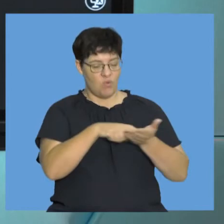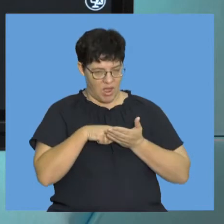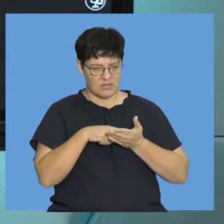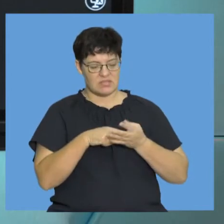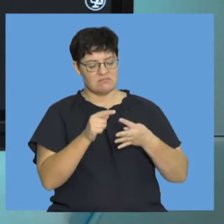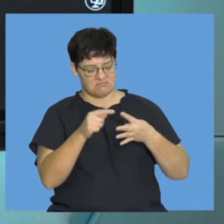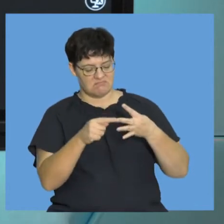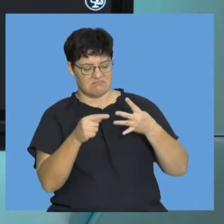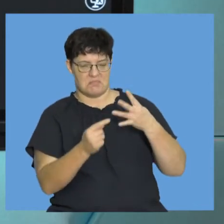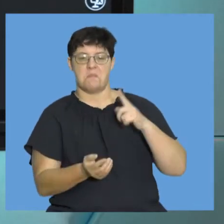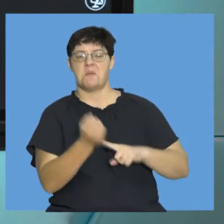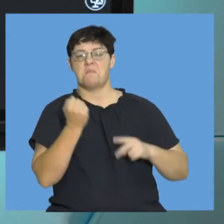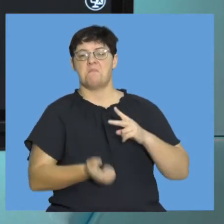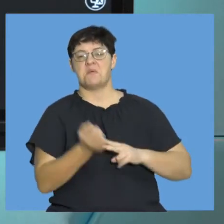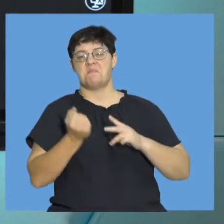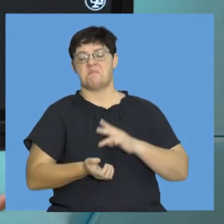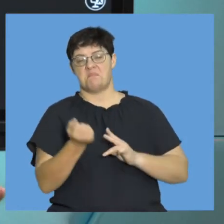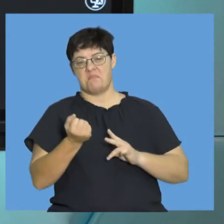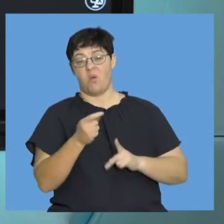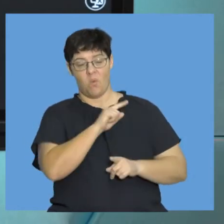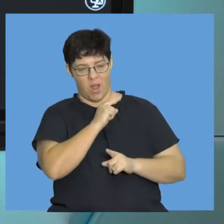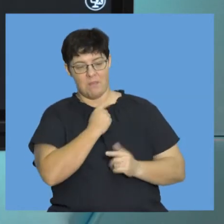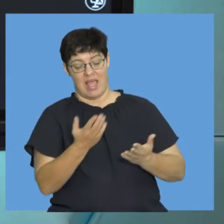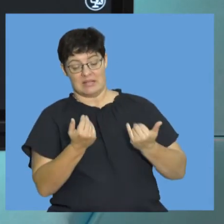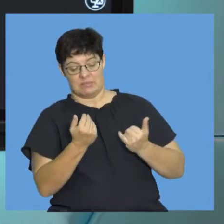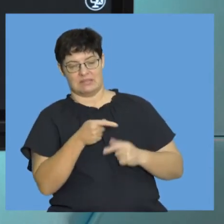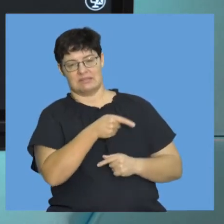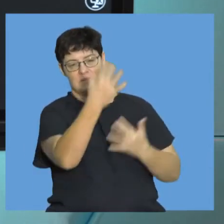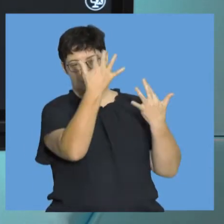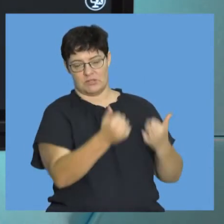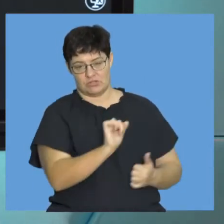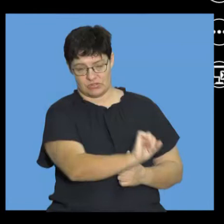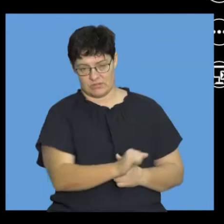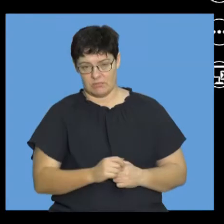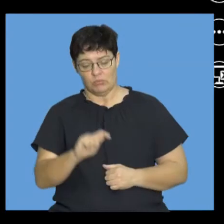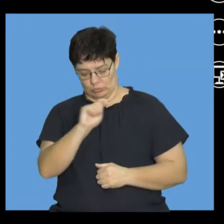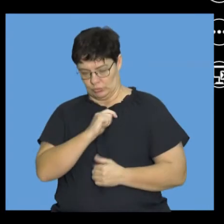the requirements of what you have proposed or forecasted in your budget.